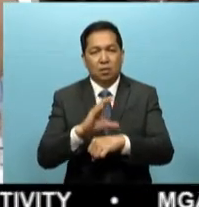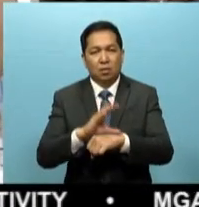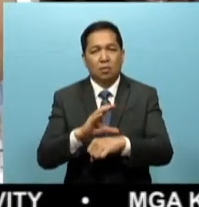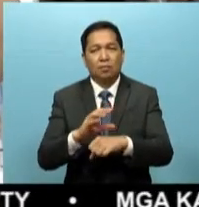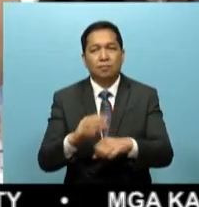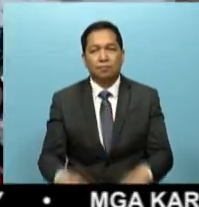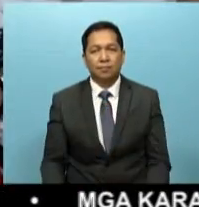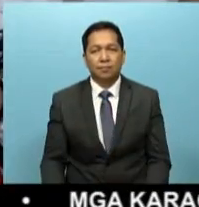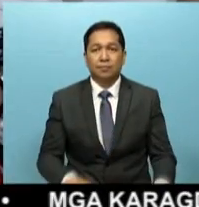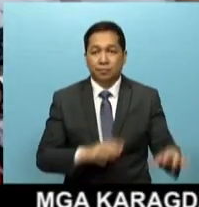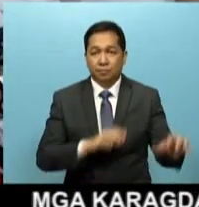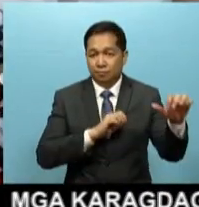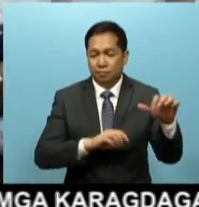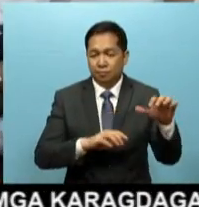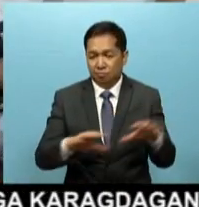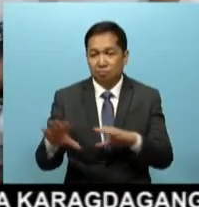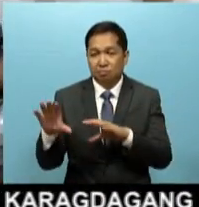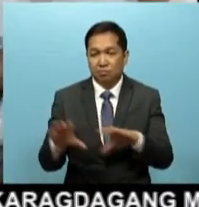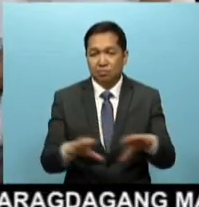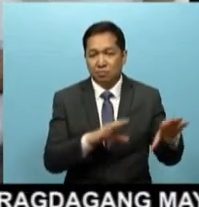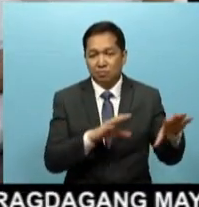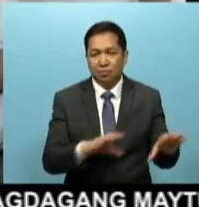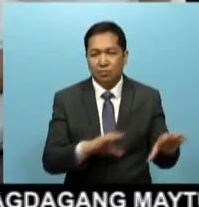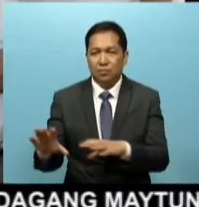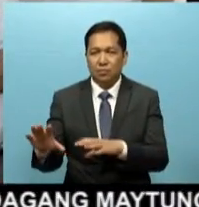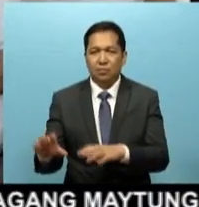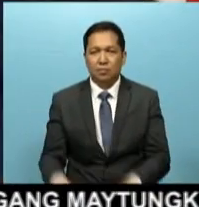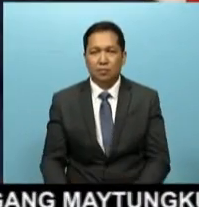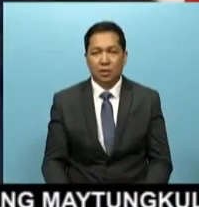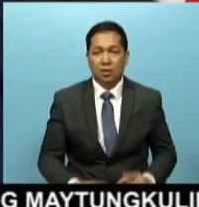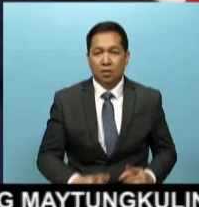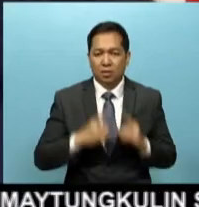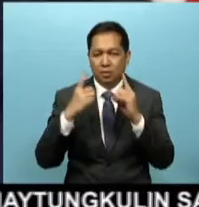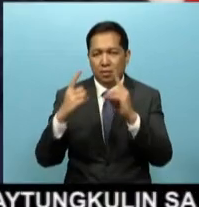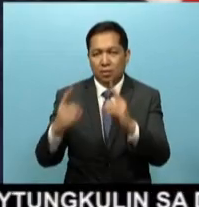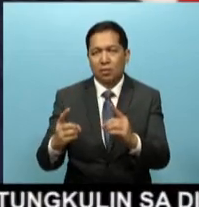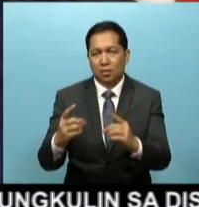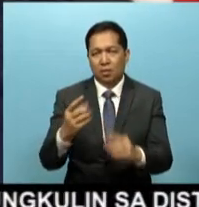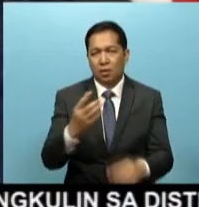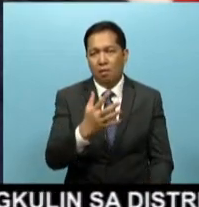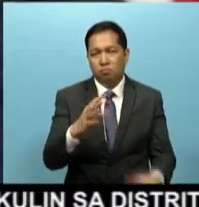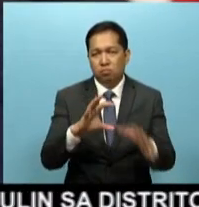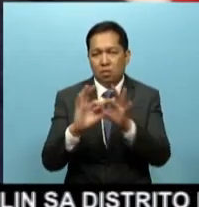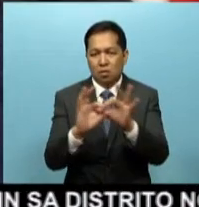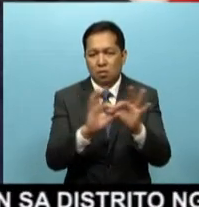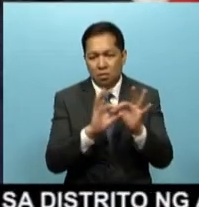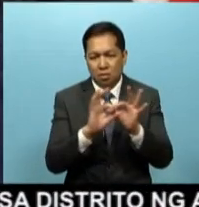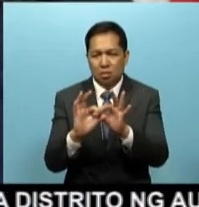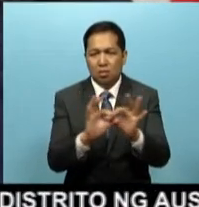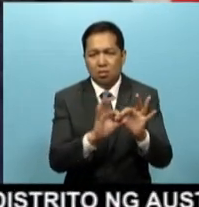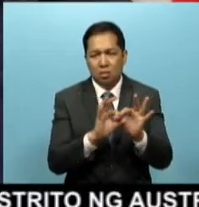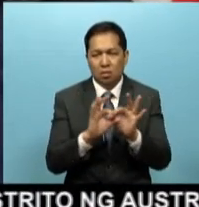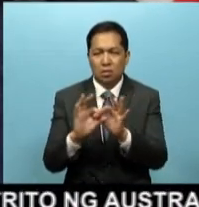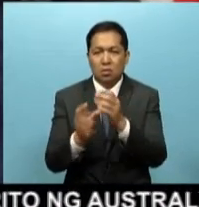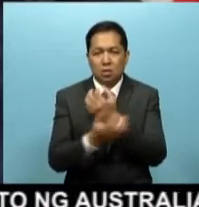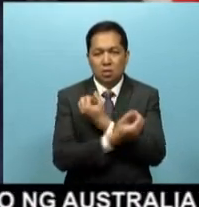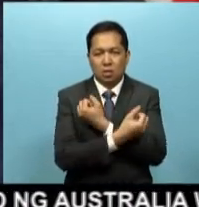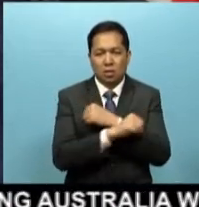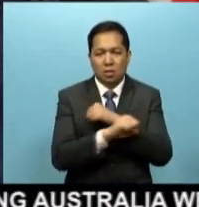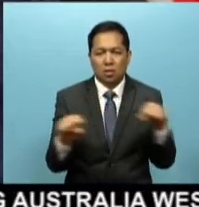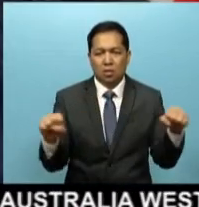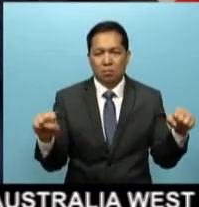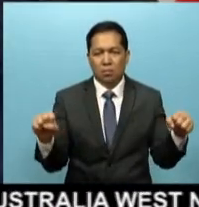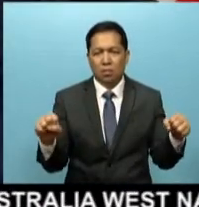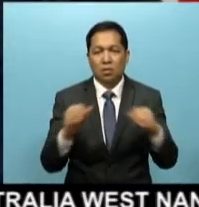event, volunteers displayed a high level of understanding and cooperation with the health and safety measures in place.